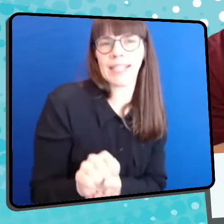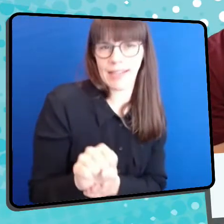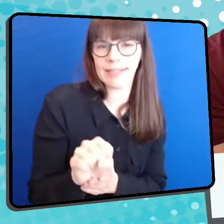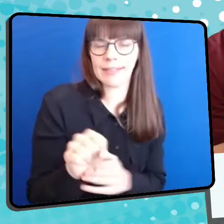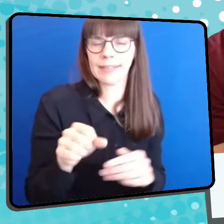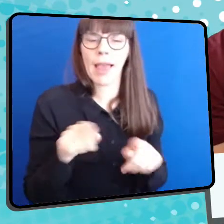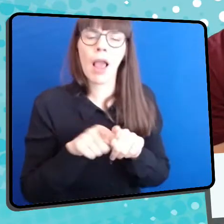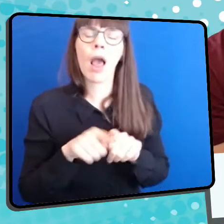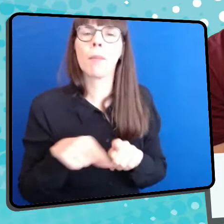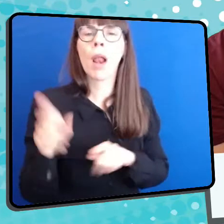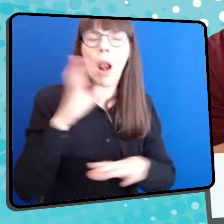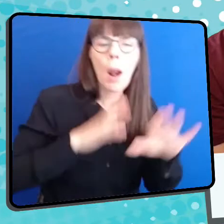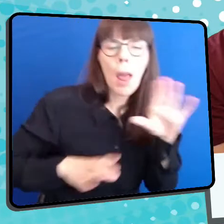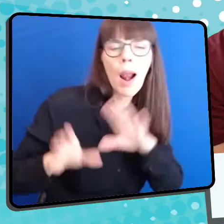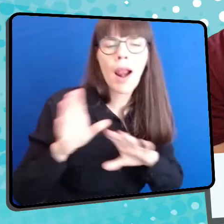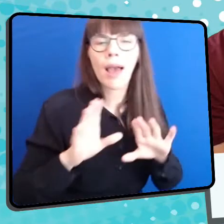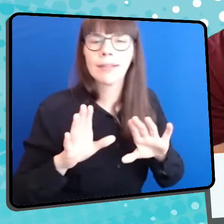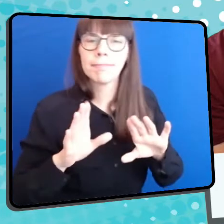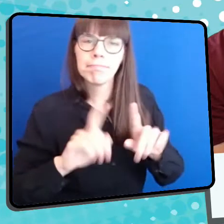with different forms in there.